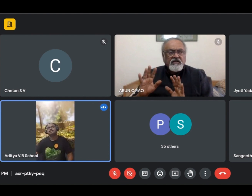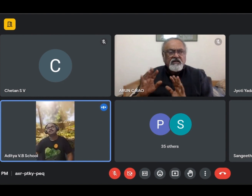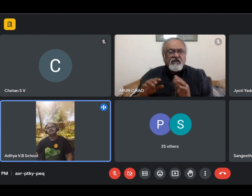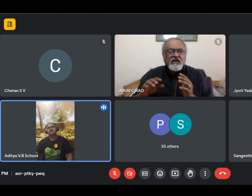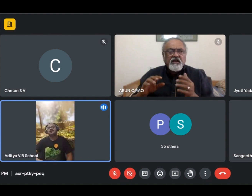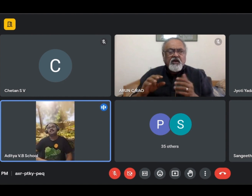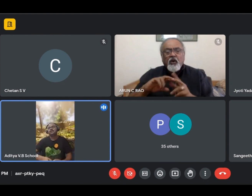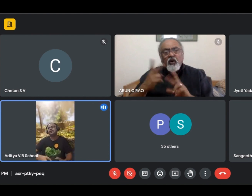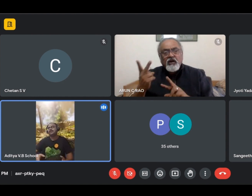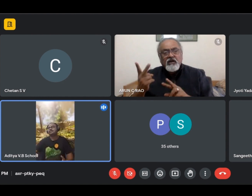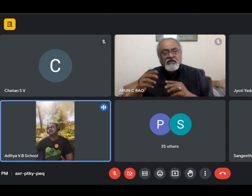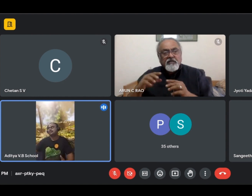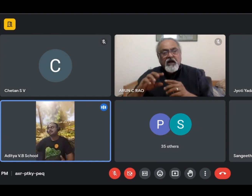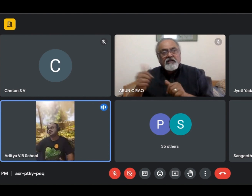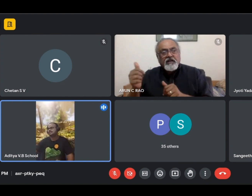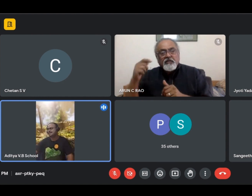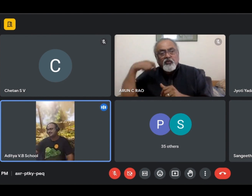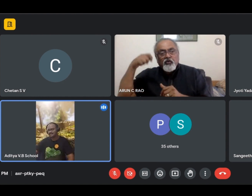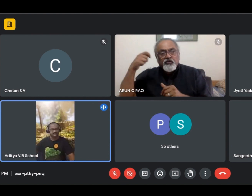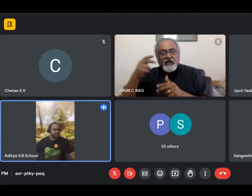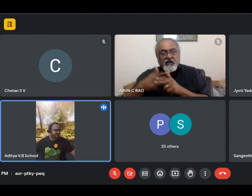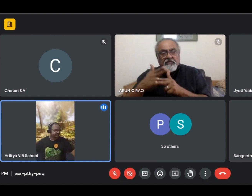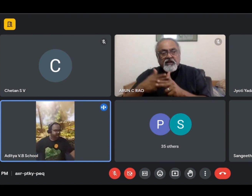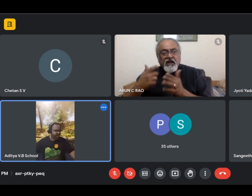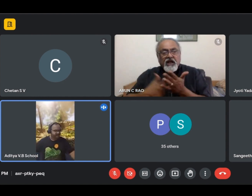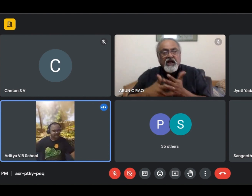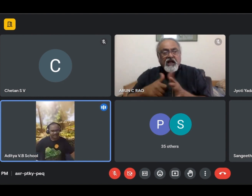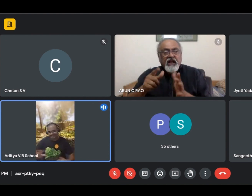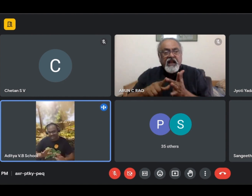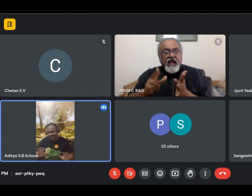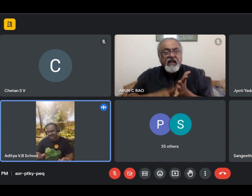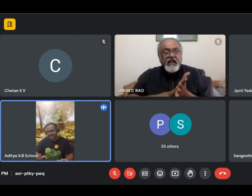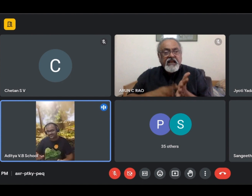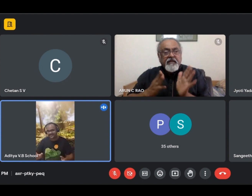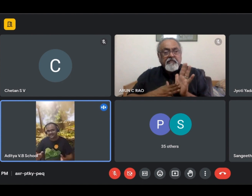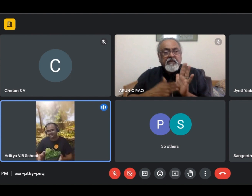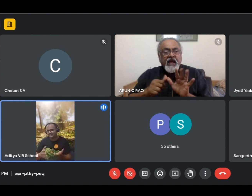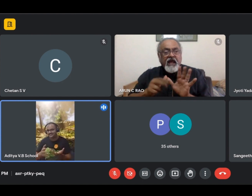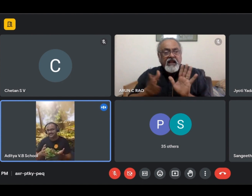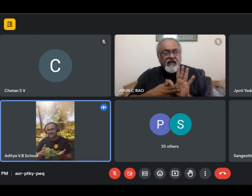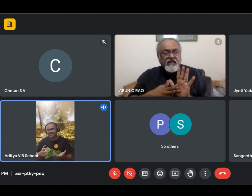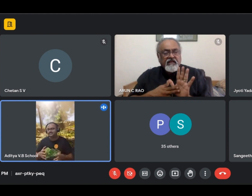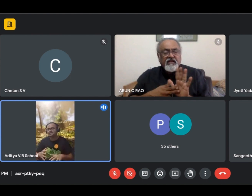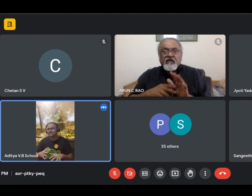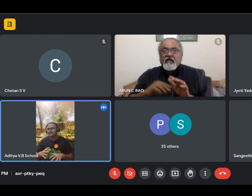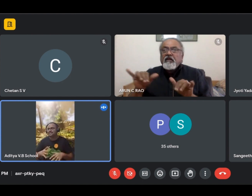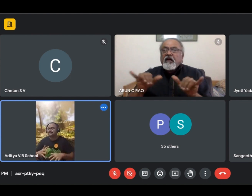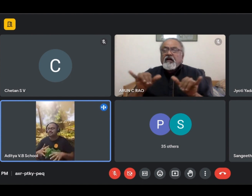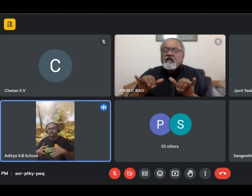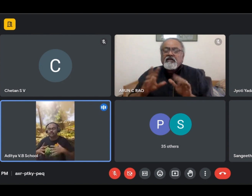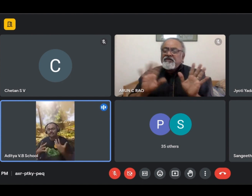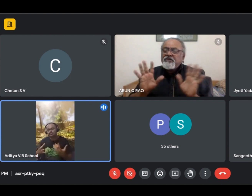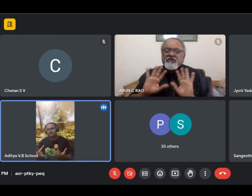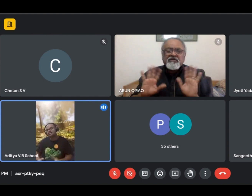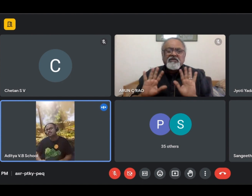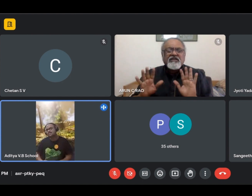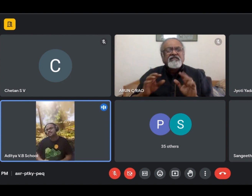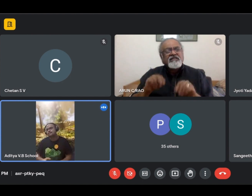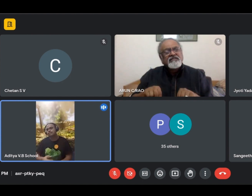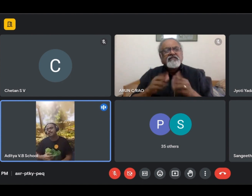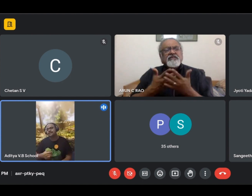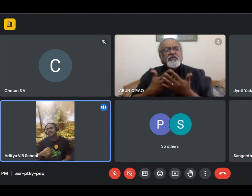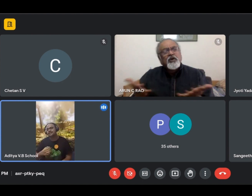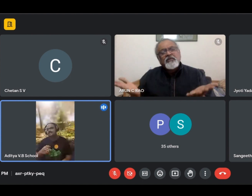them are doing Rain Man things, and there's like it's not like that. It was normal to